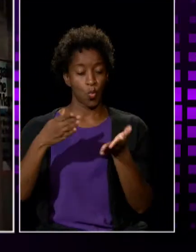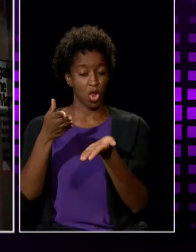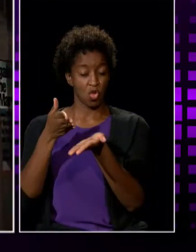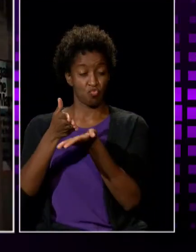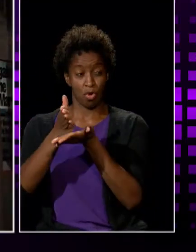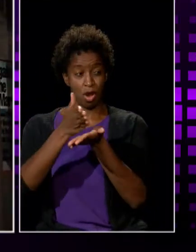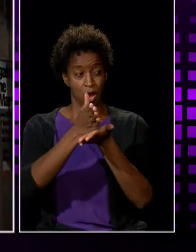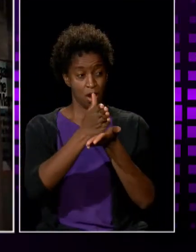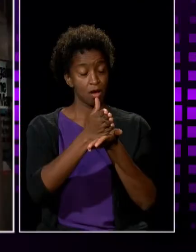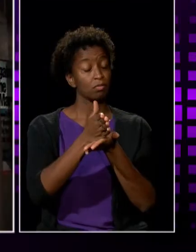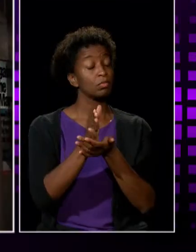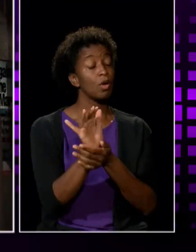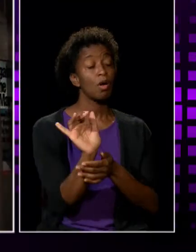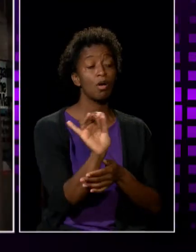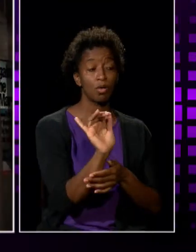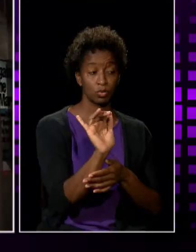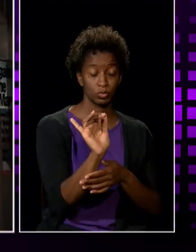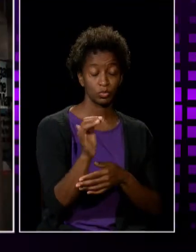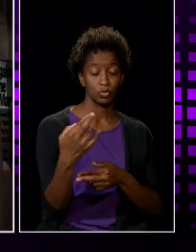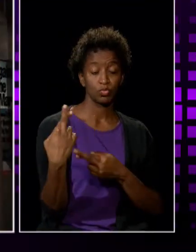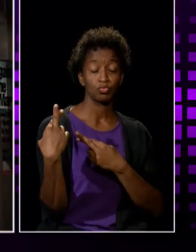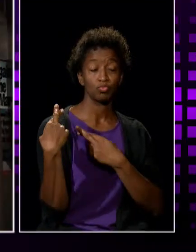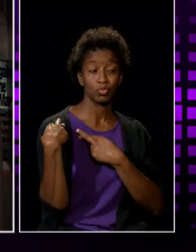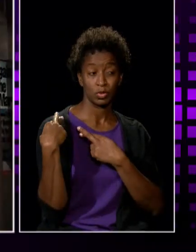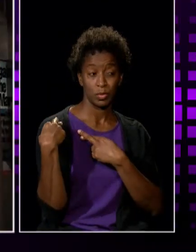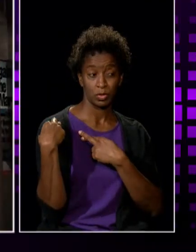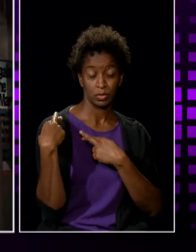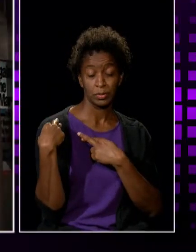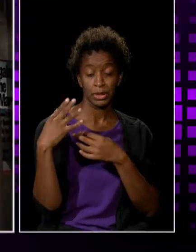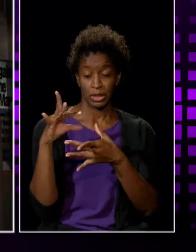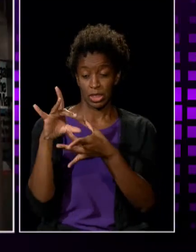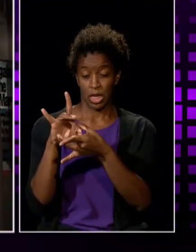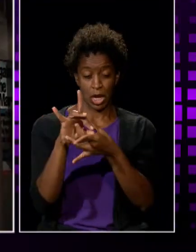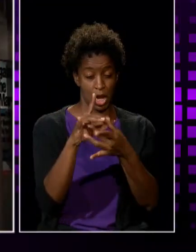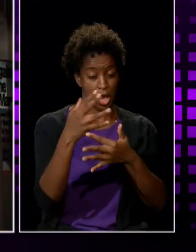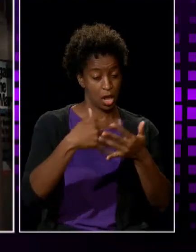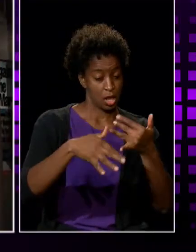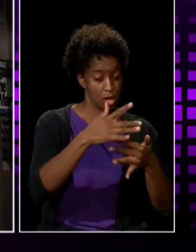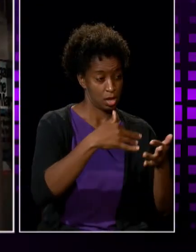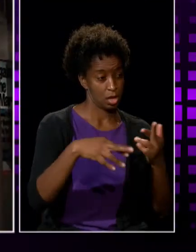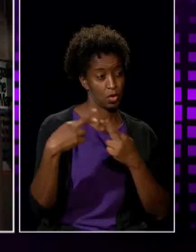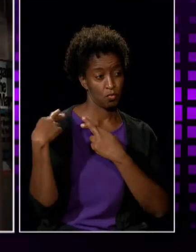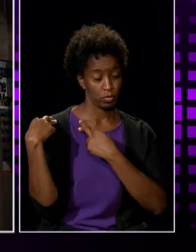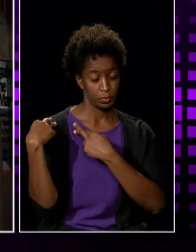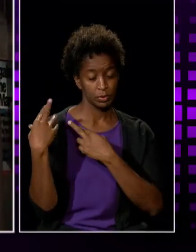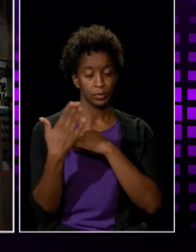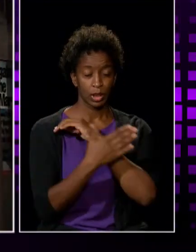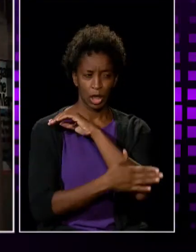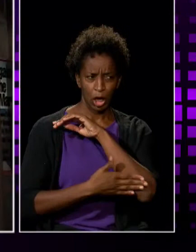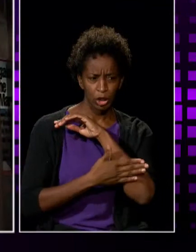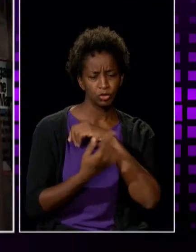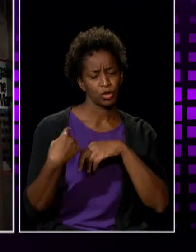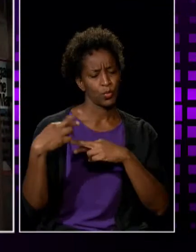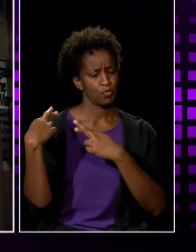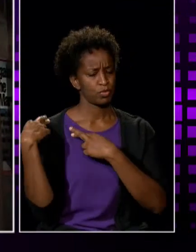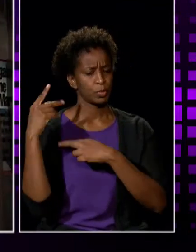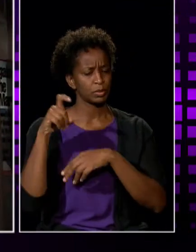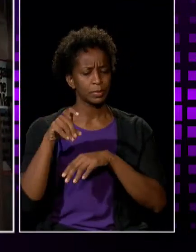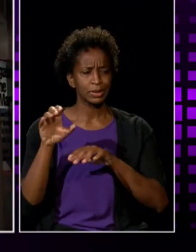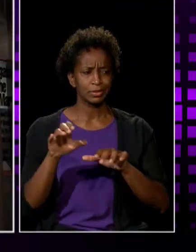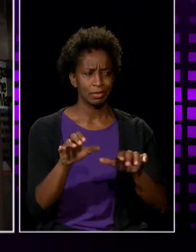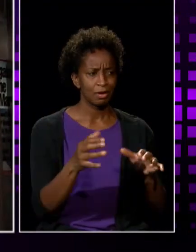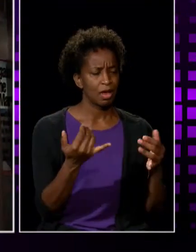responsibilities to each other and to this country. And I feel that this is a perfect and prime opportunity for us to have these kinds of